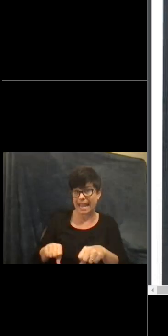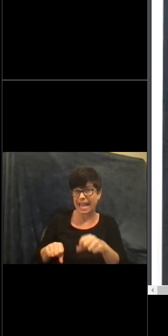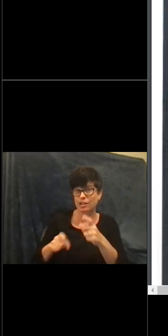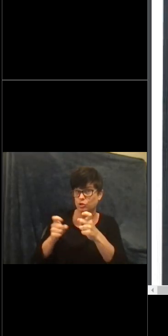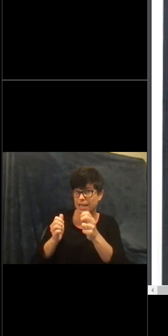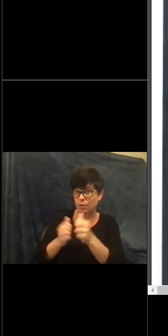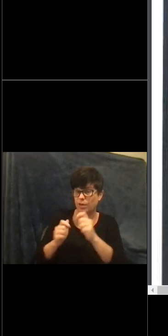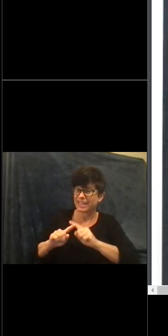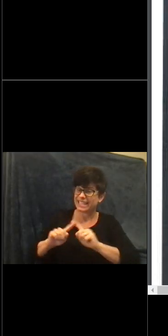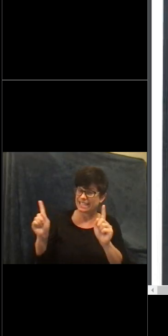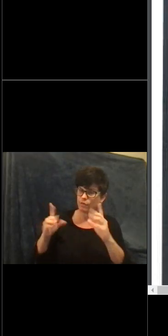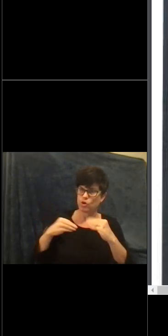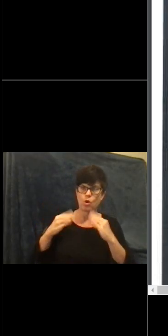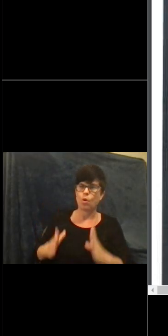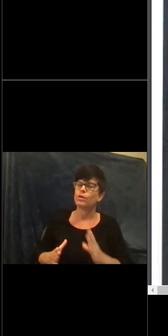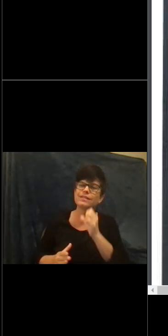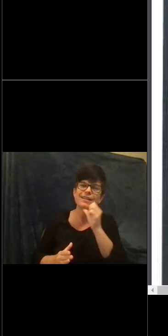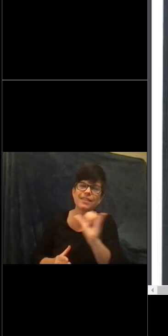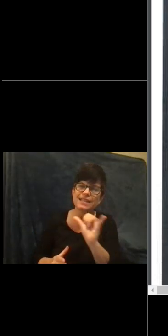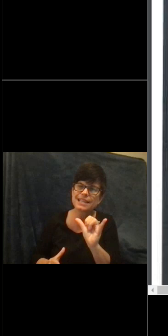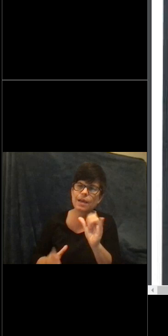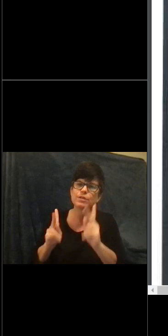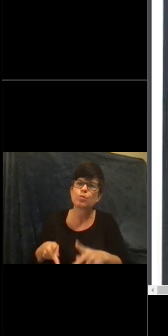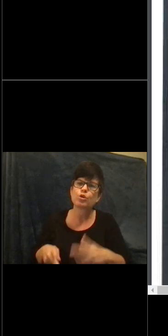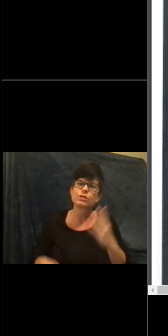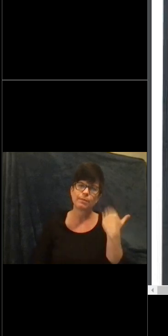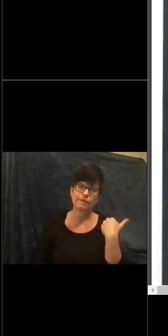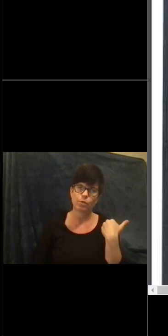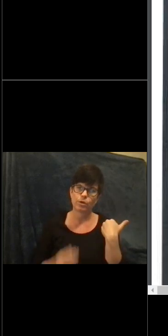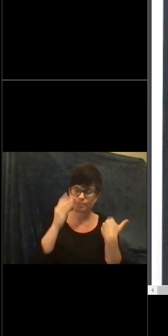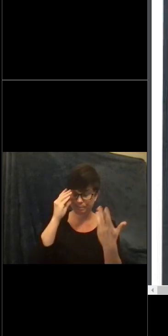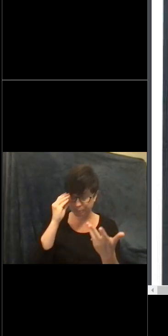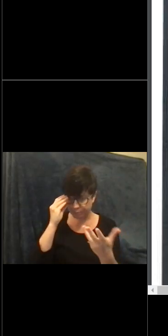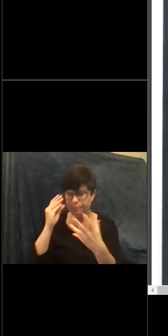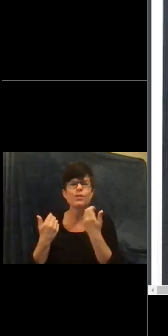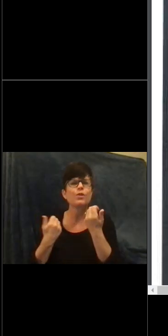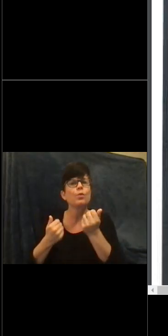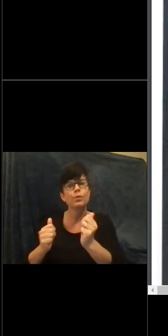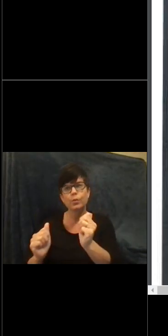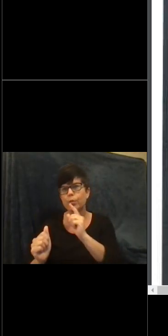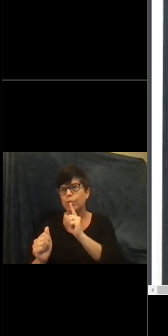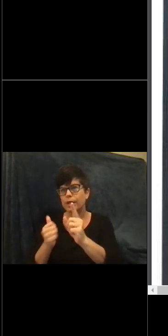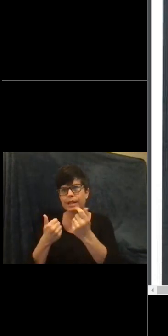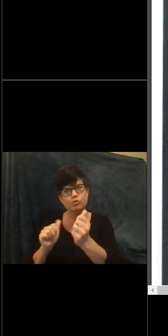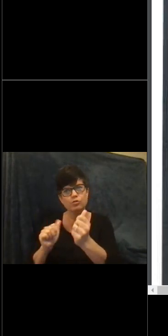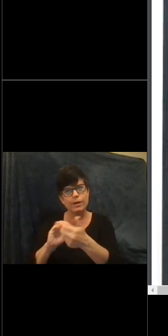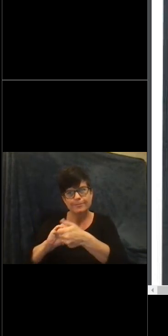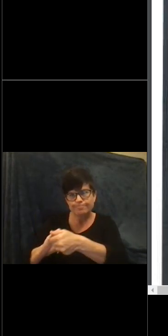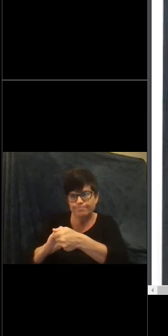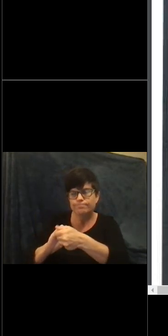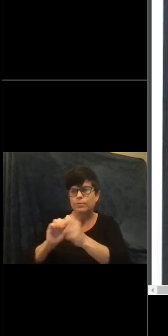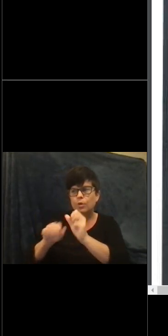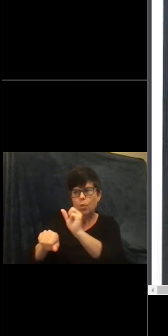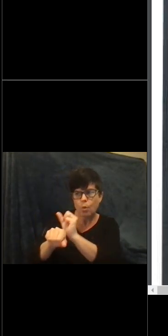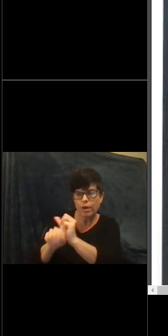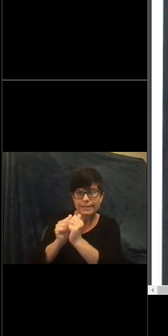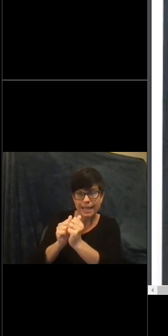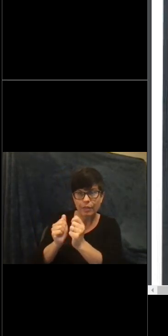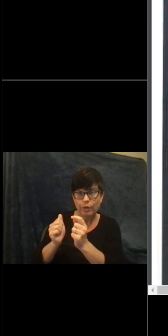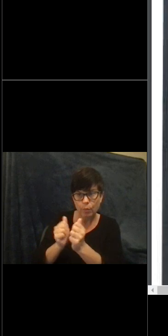owner than the one prior, and we're trying to make good and give you the best project you can get. And